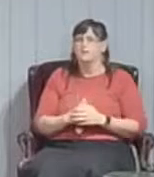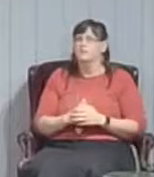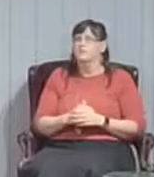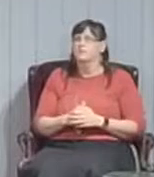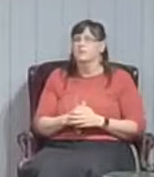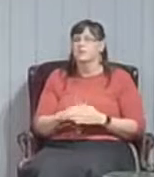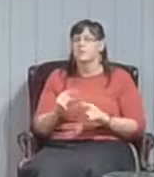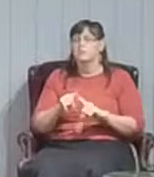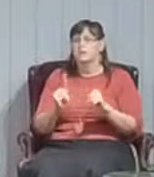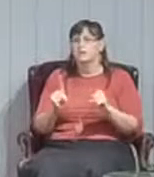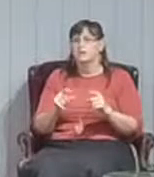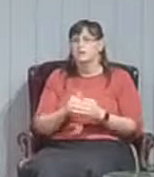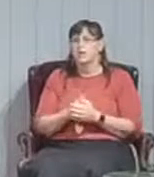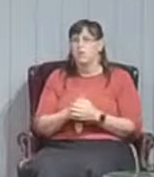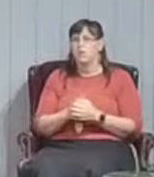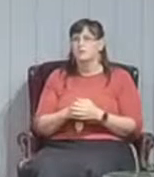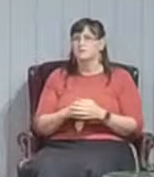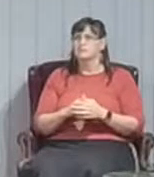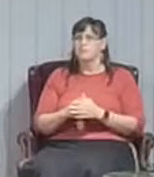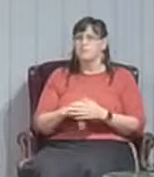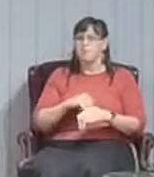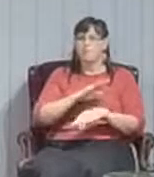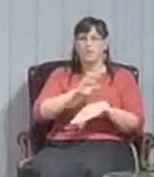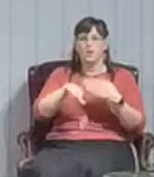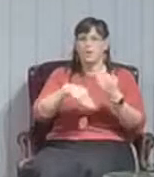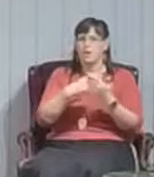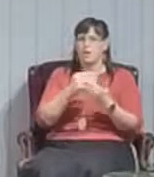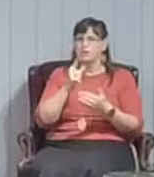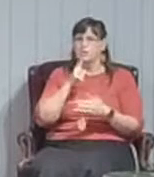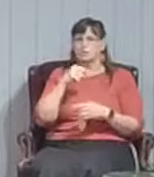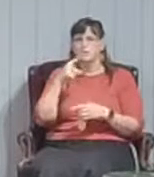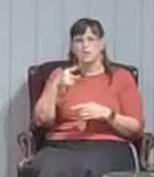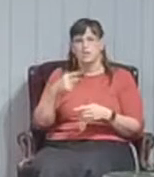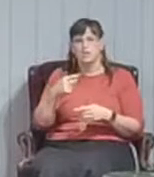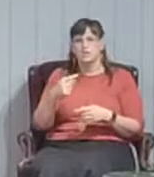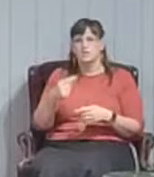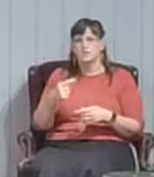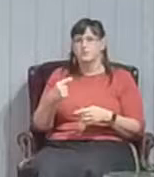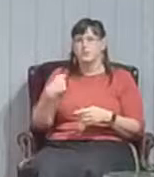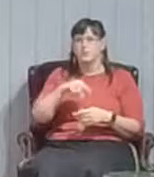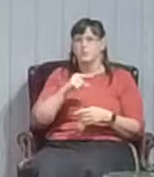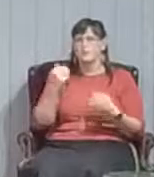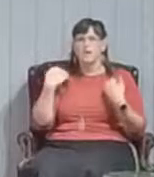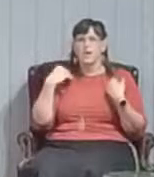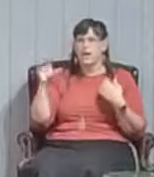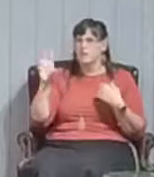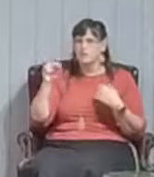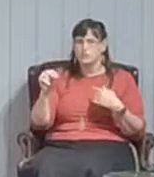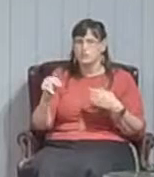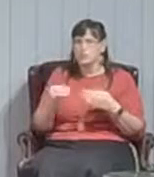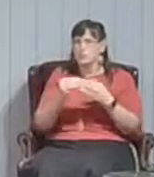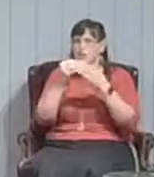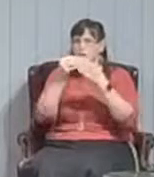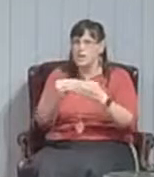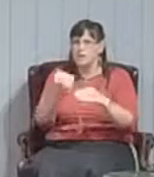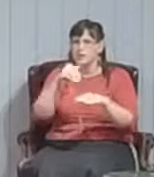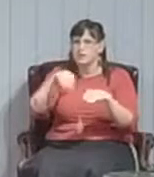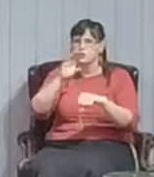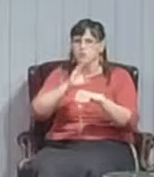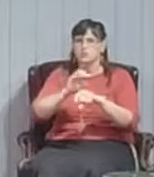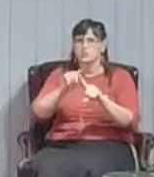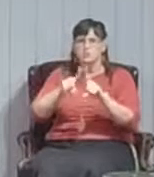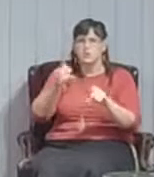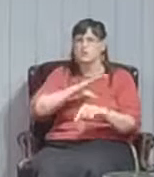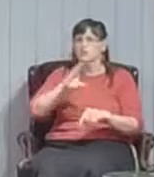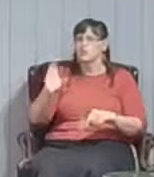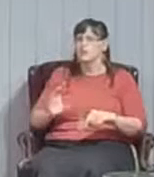know, all of those Christians who said, "No, we have no head in our church but Jesus Christ."